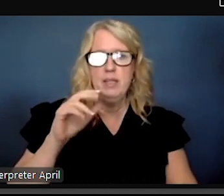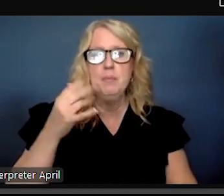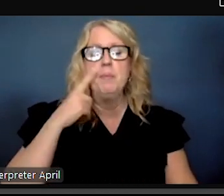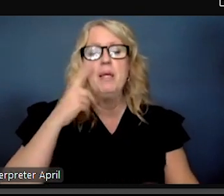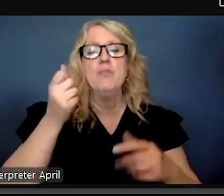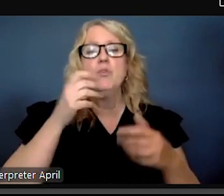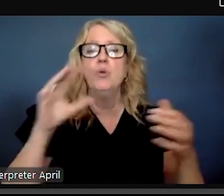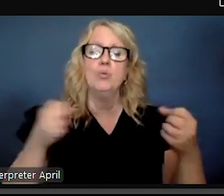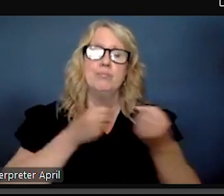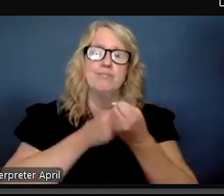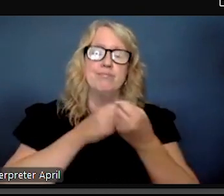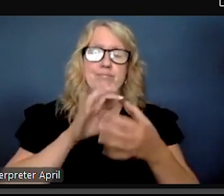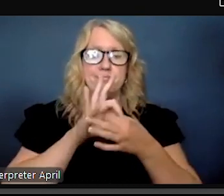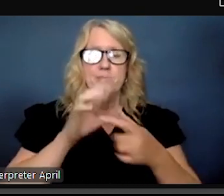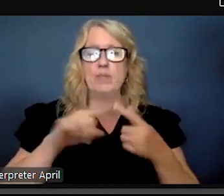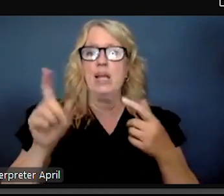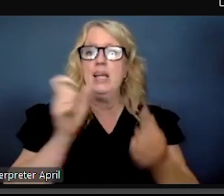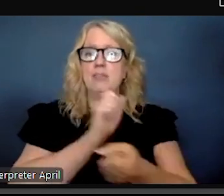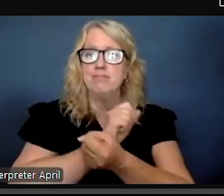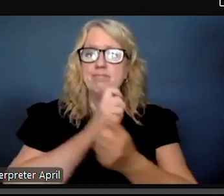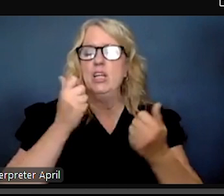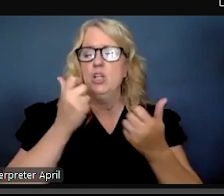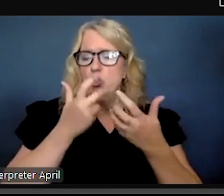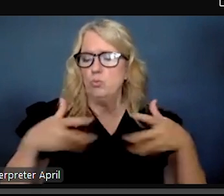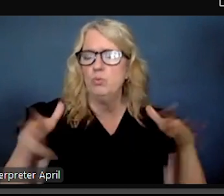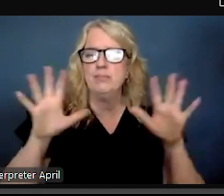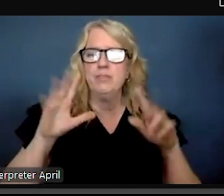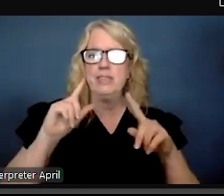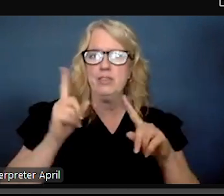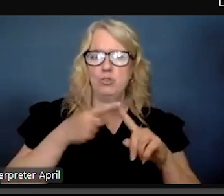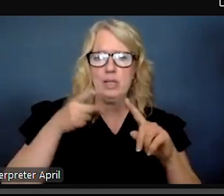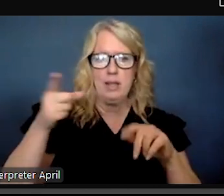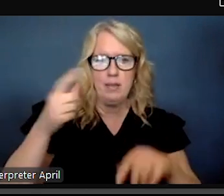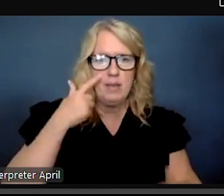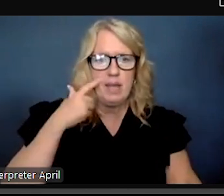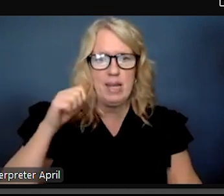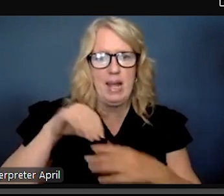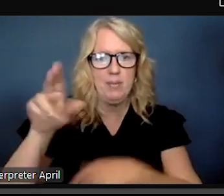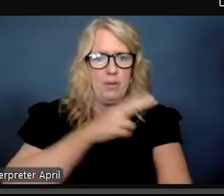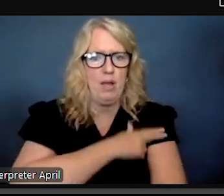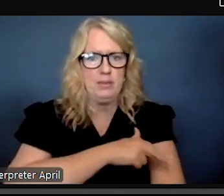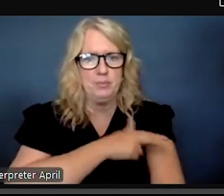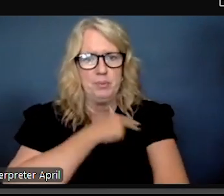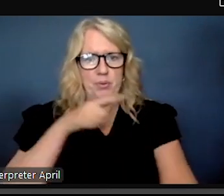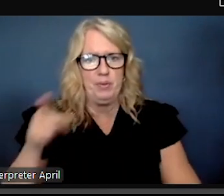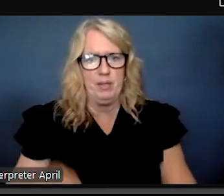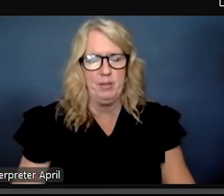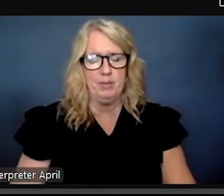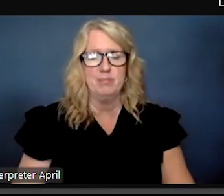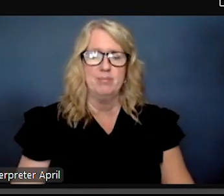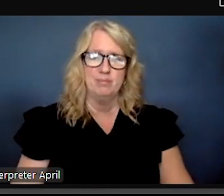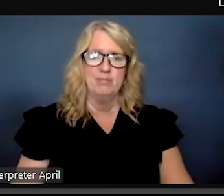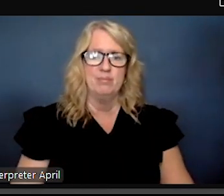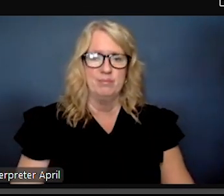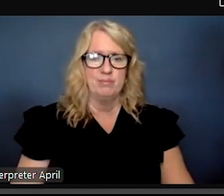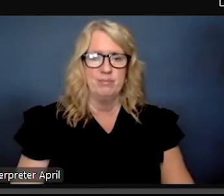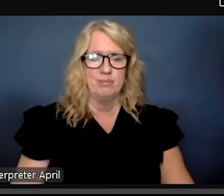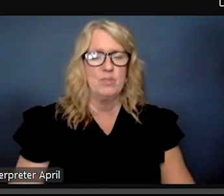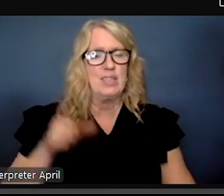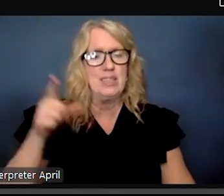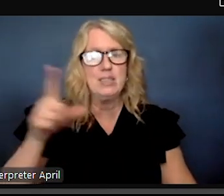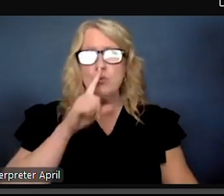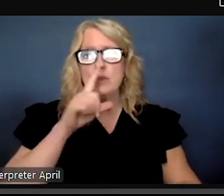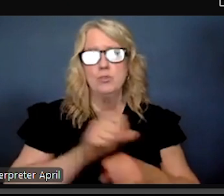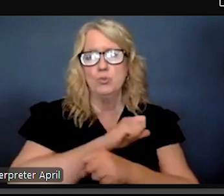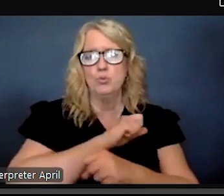care, removing restraints and ending routine abuse at Bicêtre Hospital. So he was a true